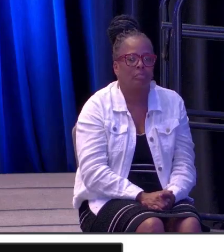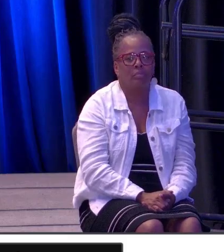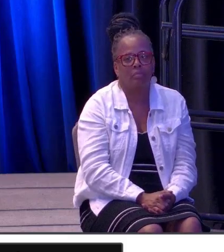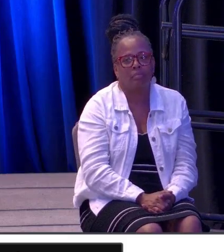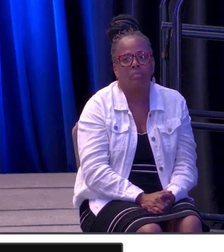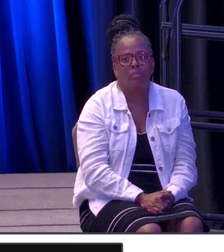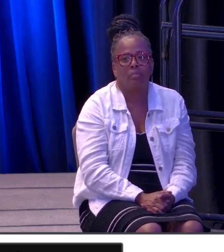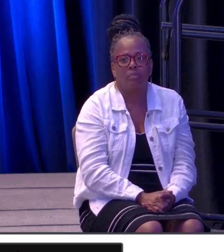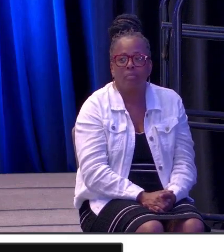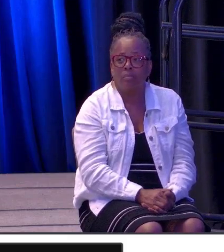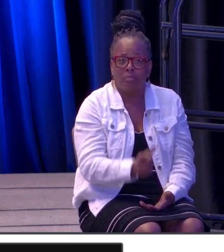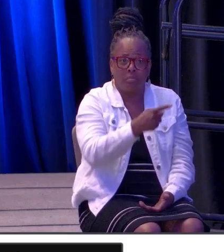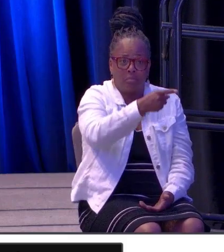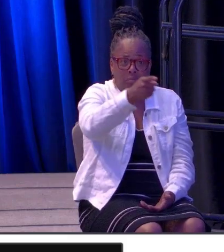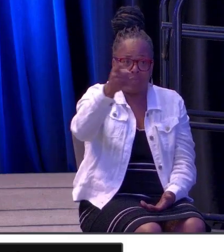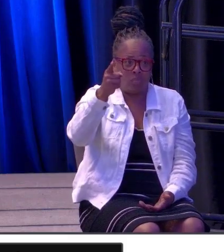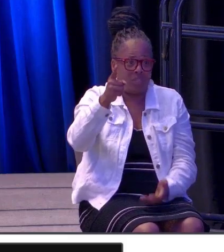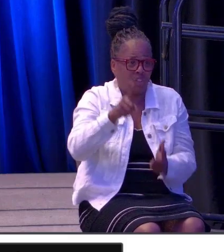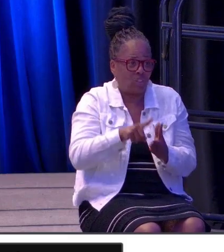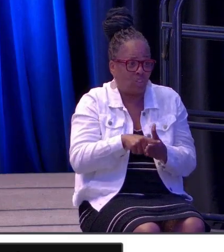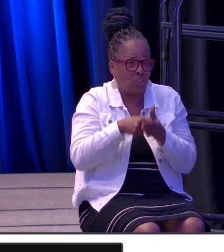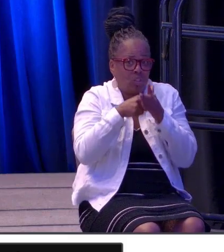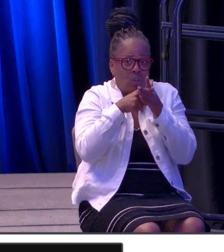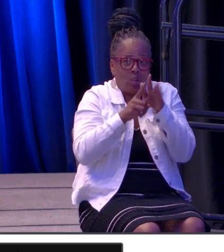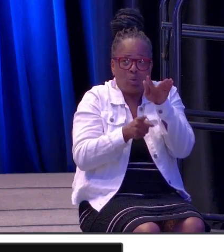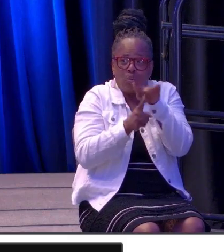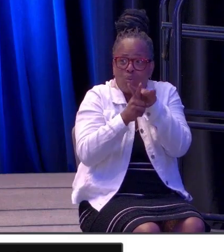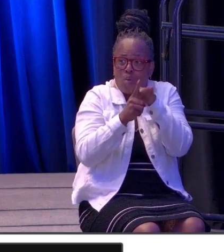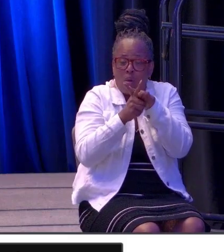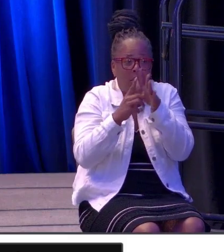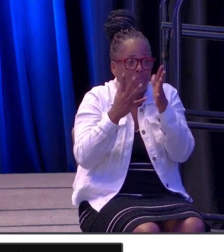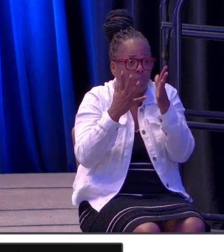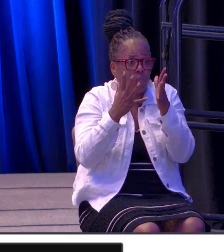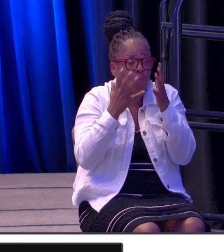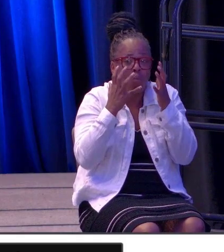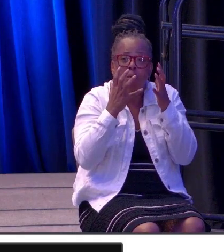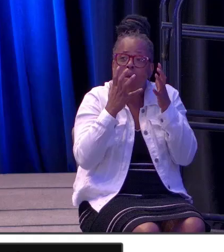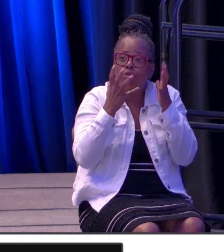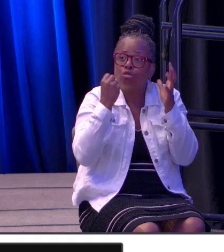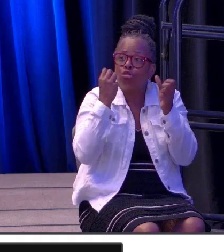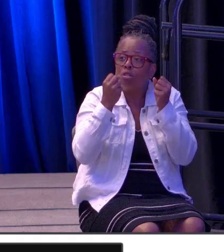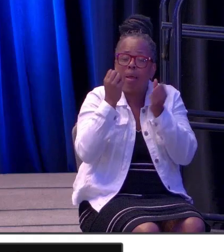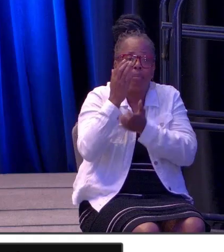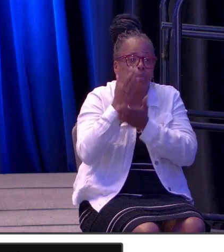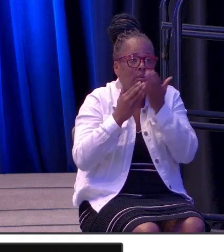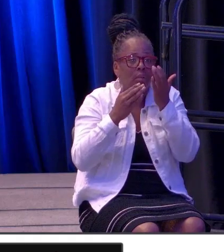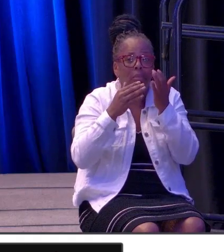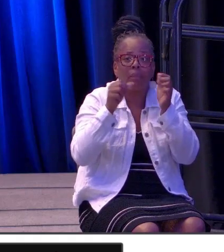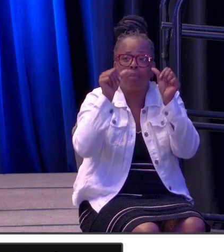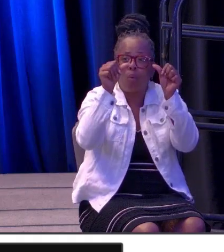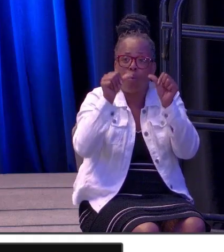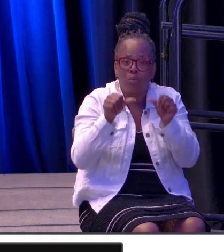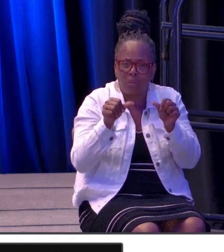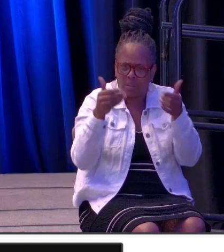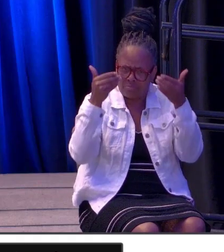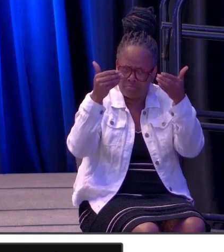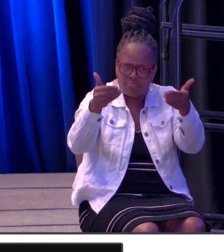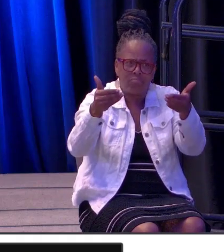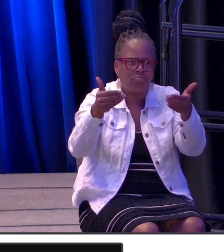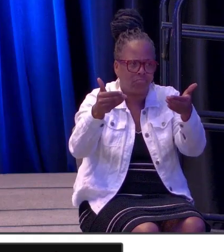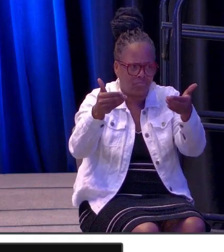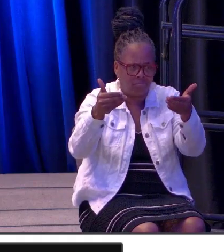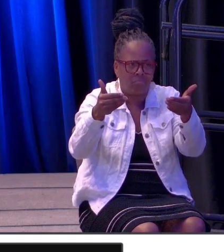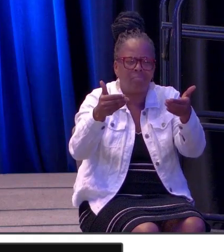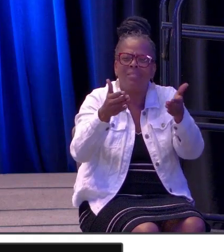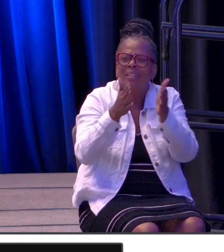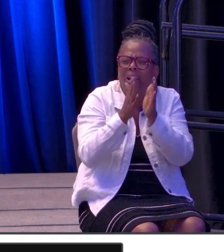For those strolling in, if you want to grab some Post-it notes up here as part of our party plan, you can do that. We're